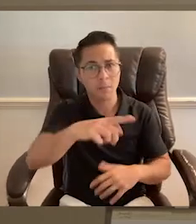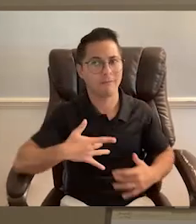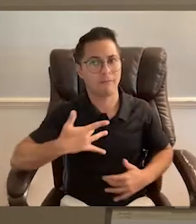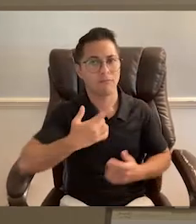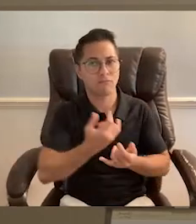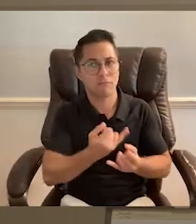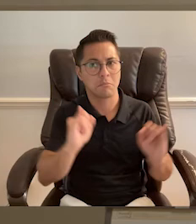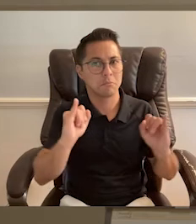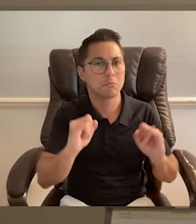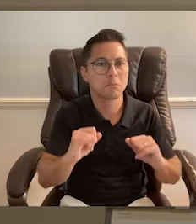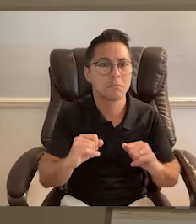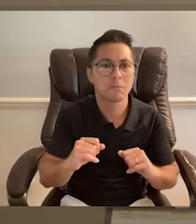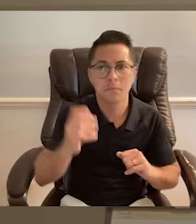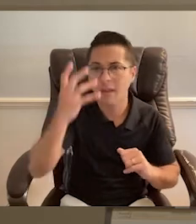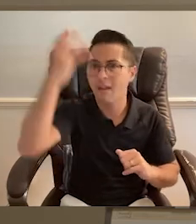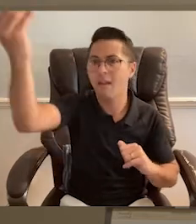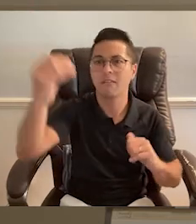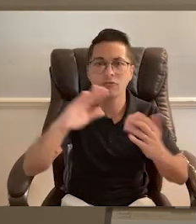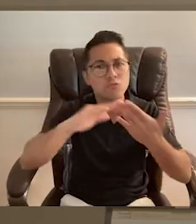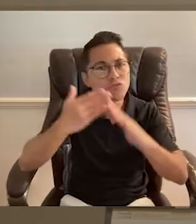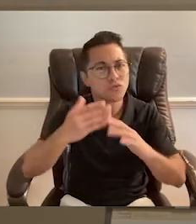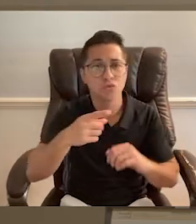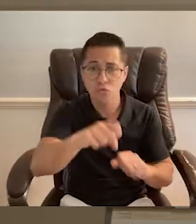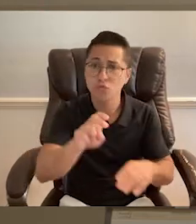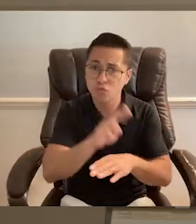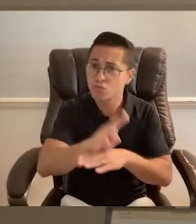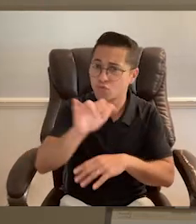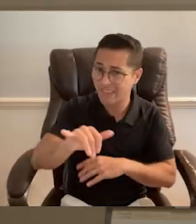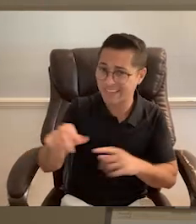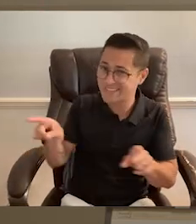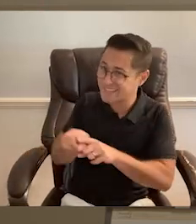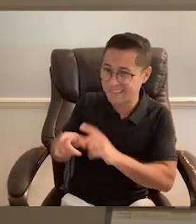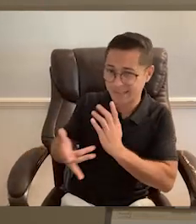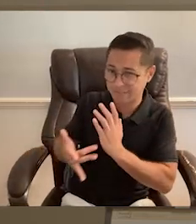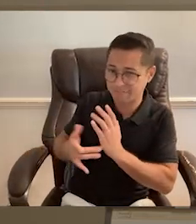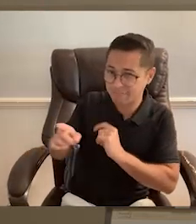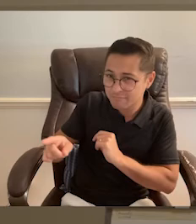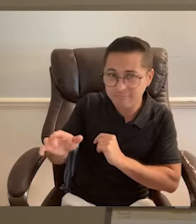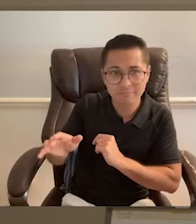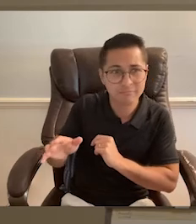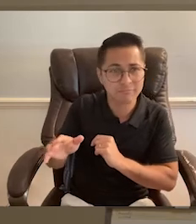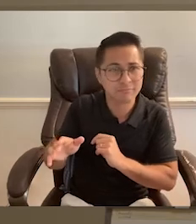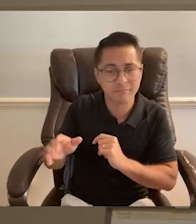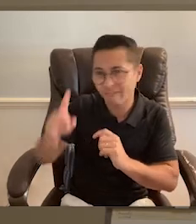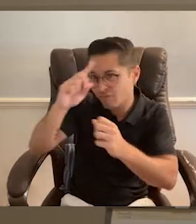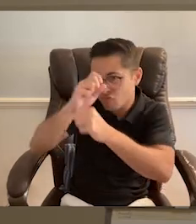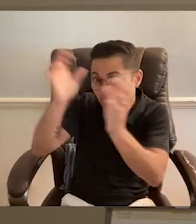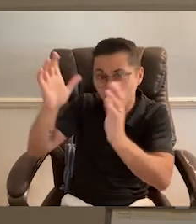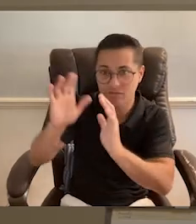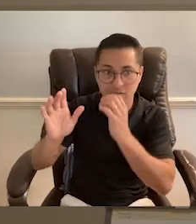drive. And in those situations, there's really not any adaptive equipment that's involved. And so a